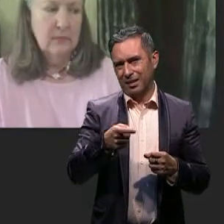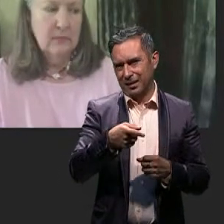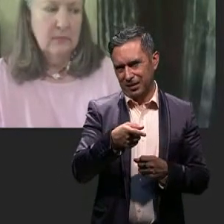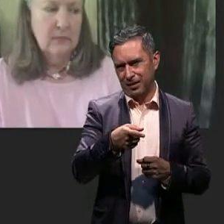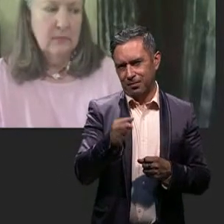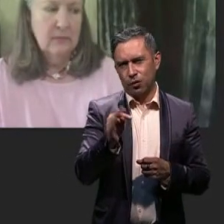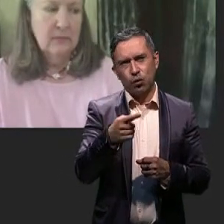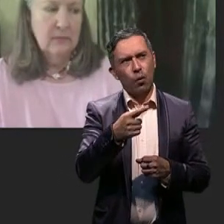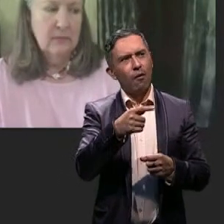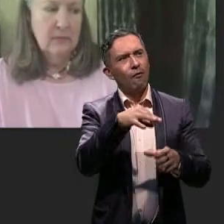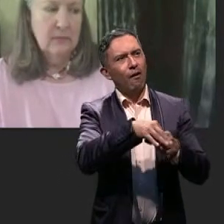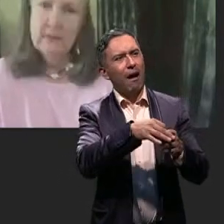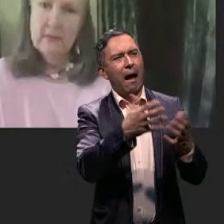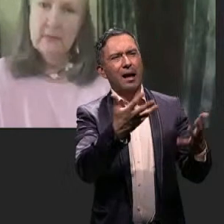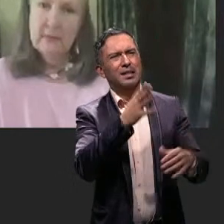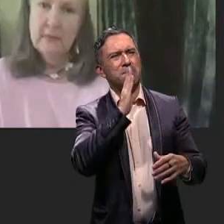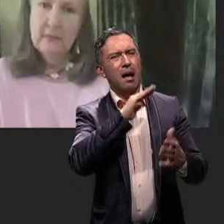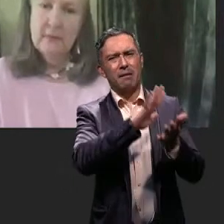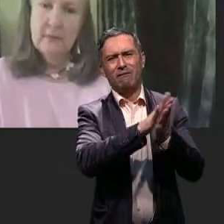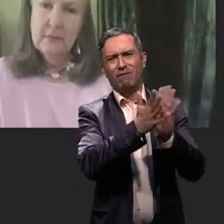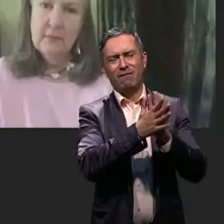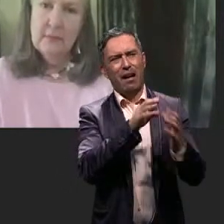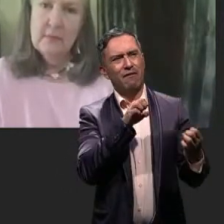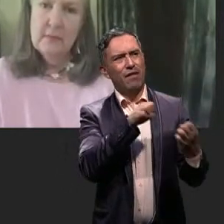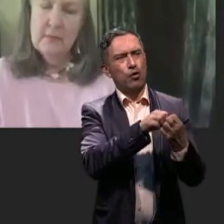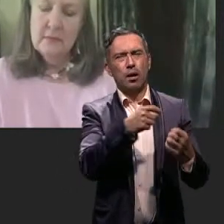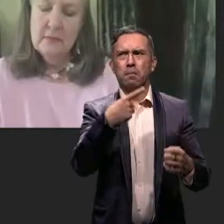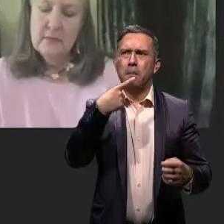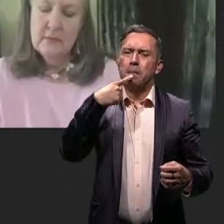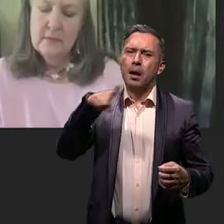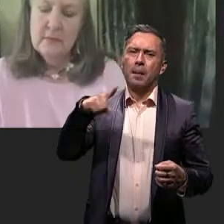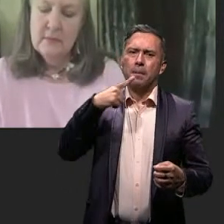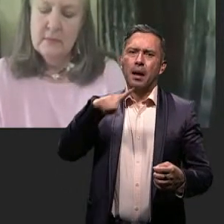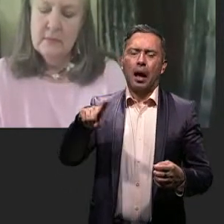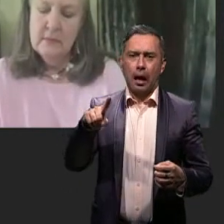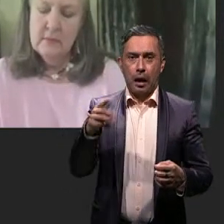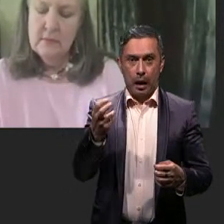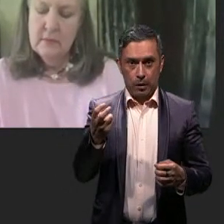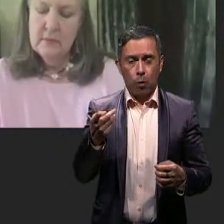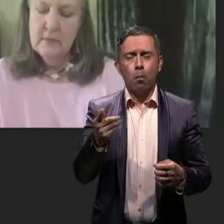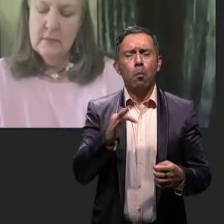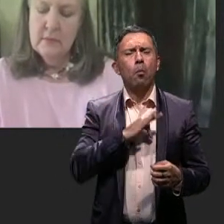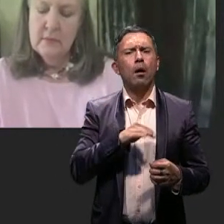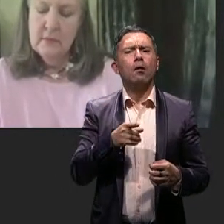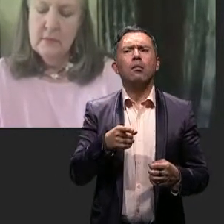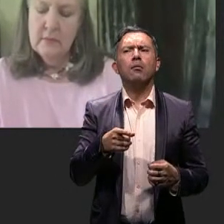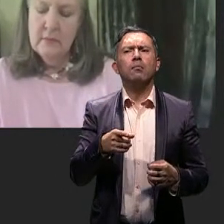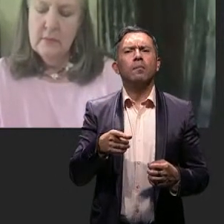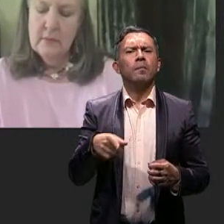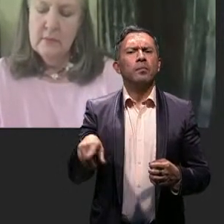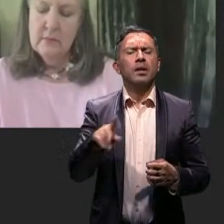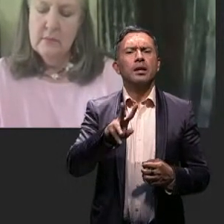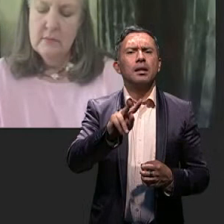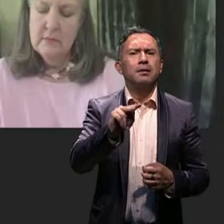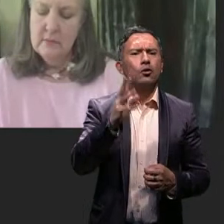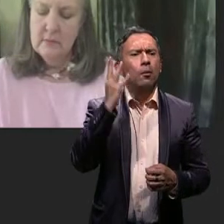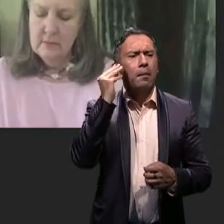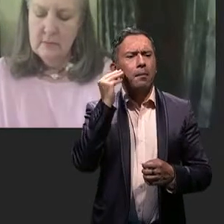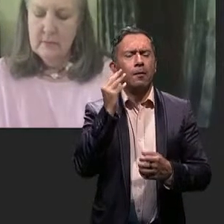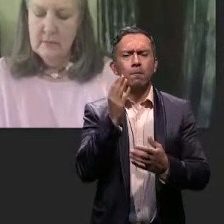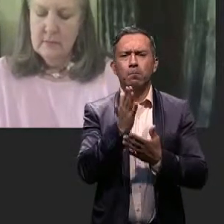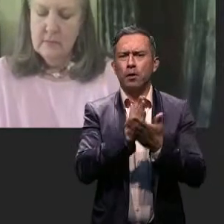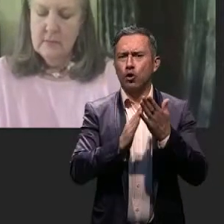of these electoral fraud complaints. So which should be or which is